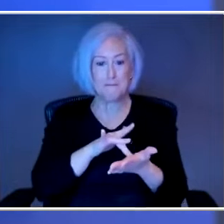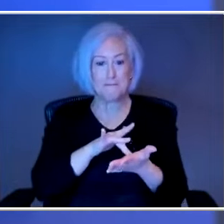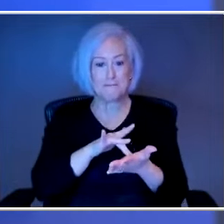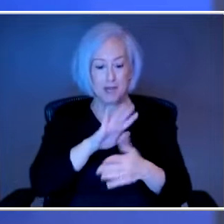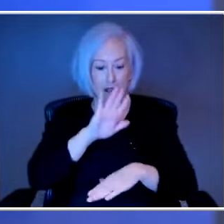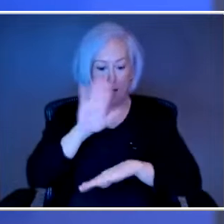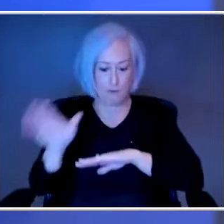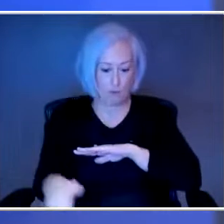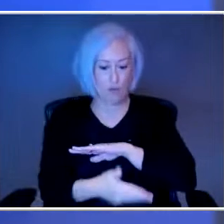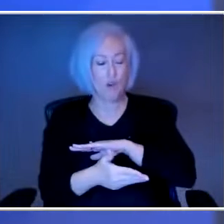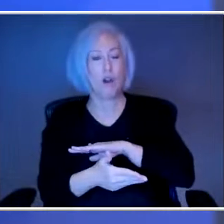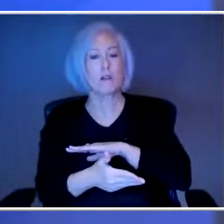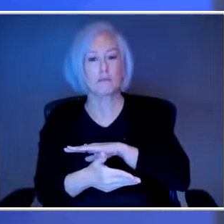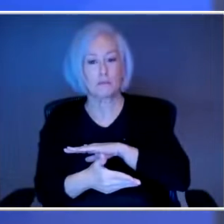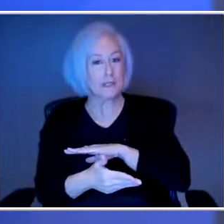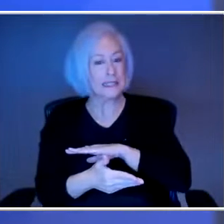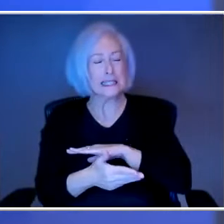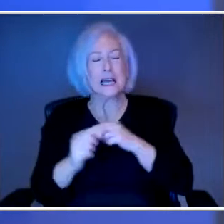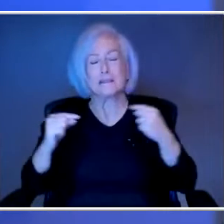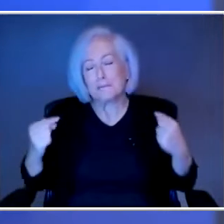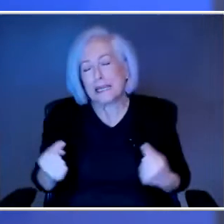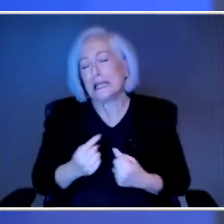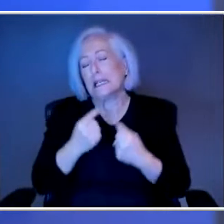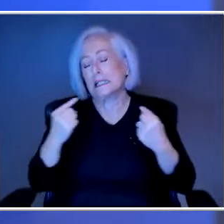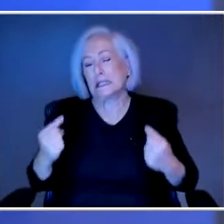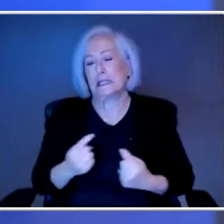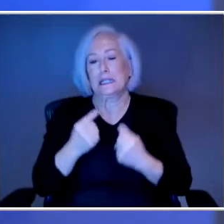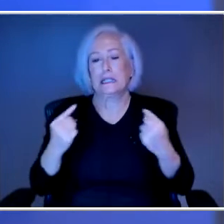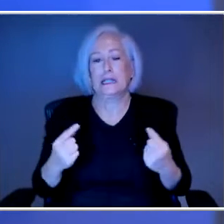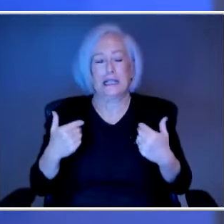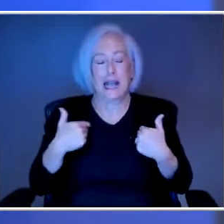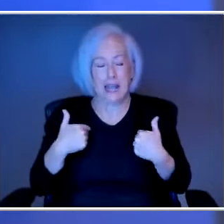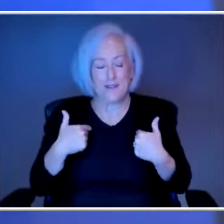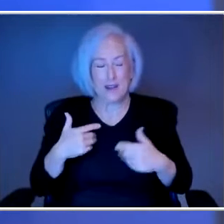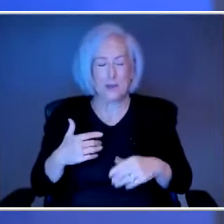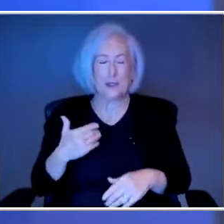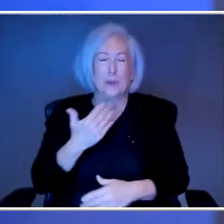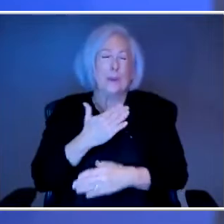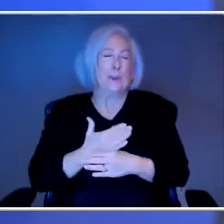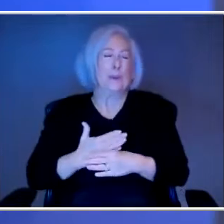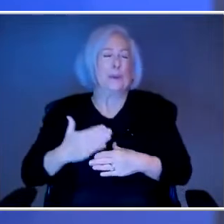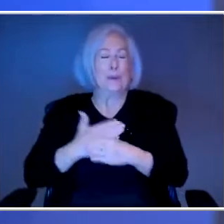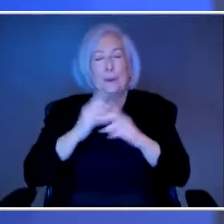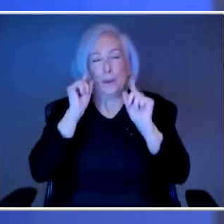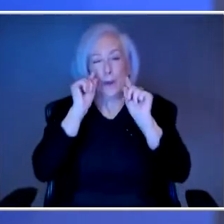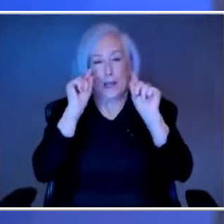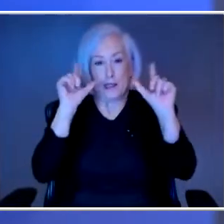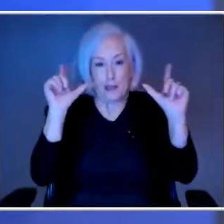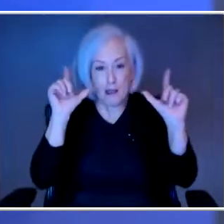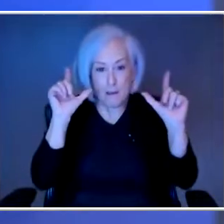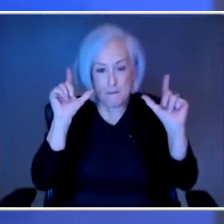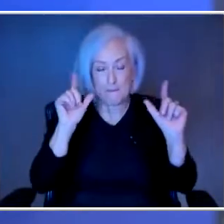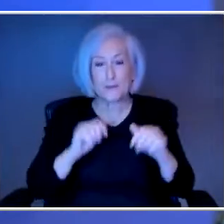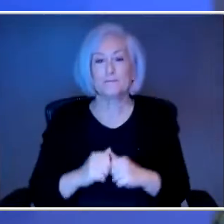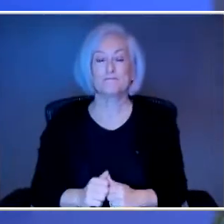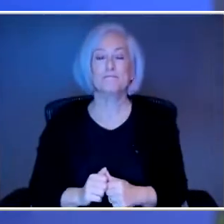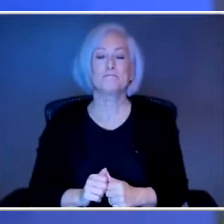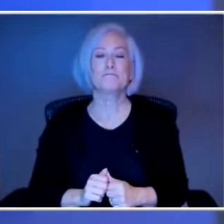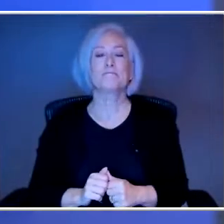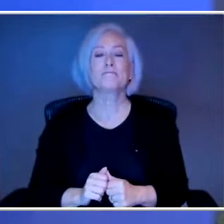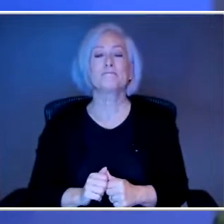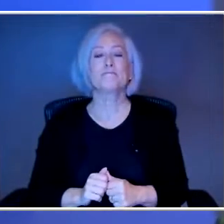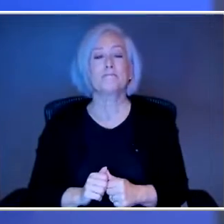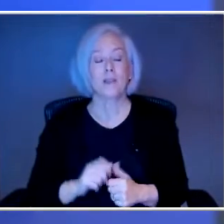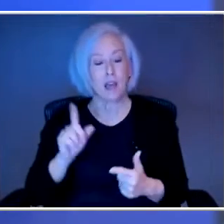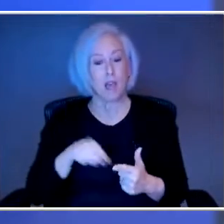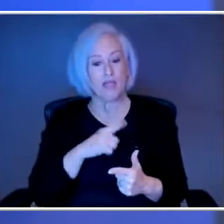so painfully that they would wake me up. And at the same time, I noticed that my